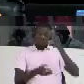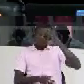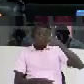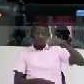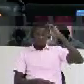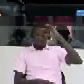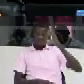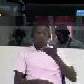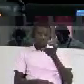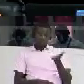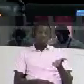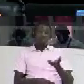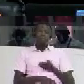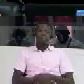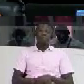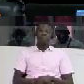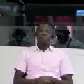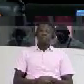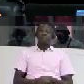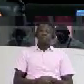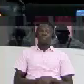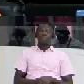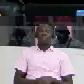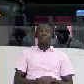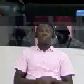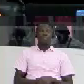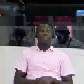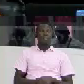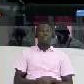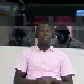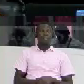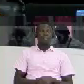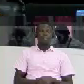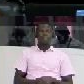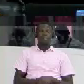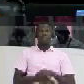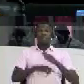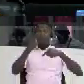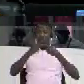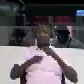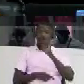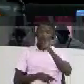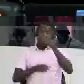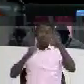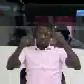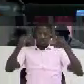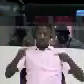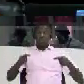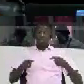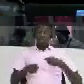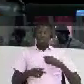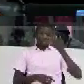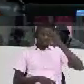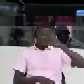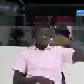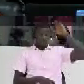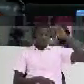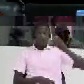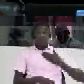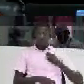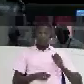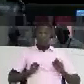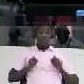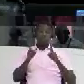xibaar boo xam ne rek am nga ko nga bugg a koo wax commission bi mun ngañ koo wax. After your testimony, the commissioners will have an opportunity to ask you